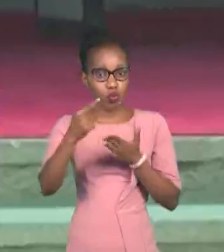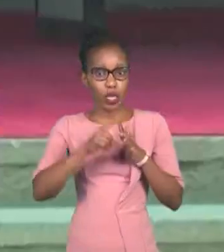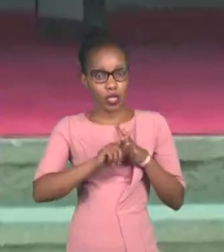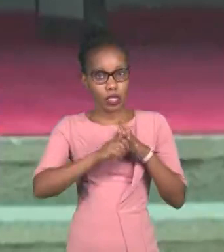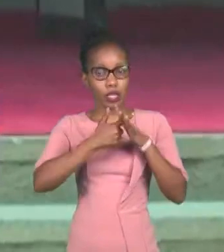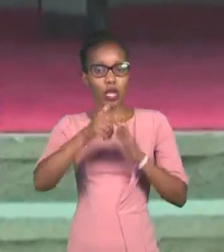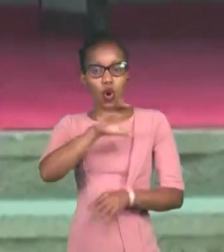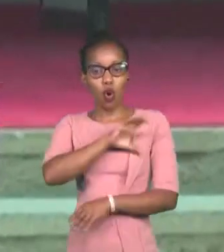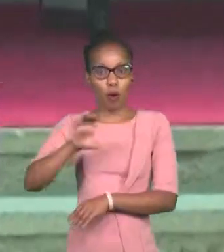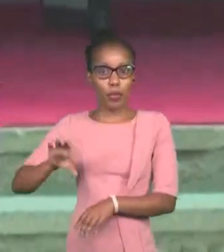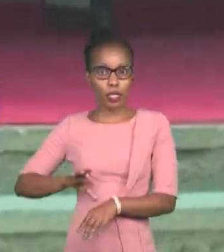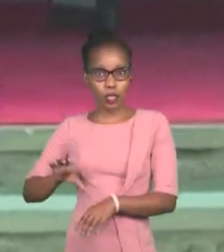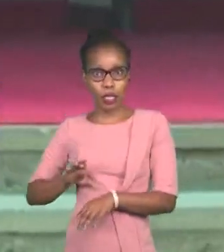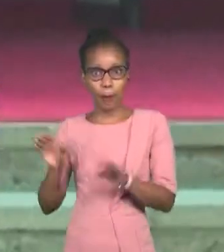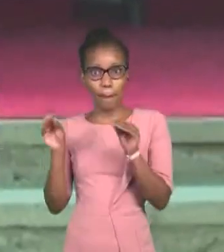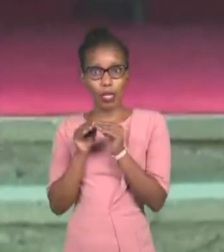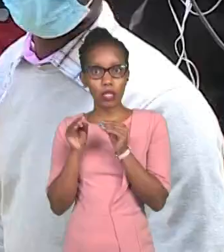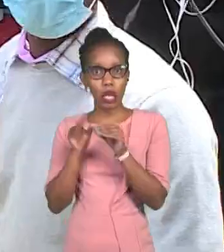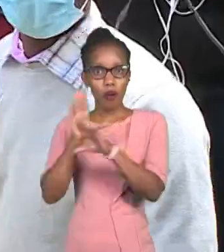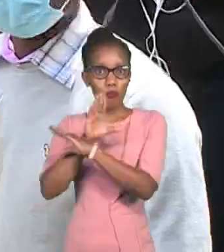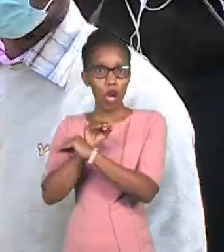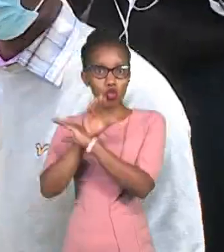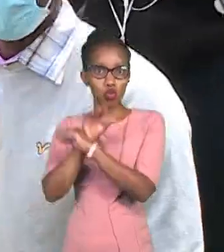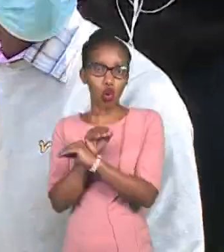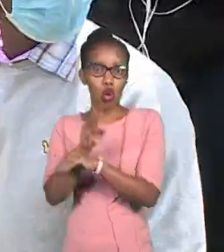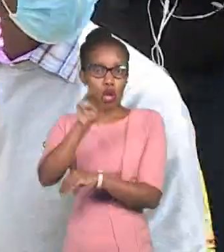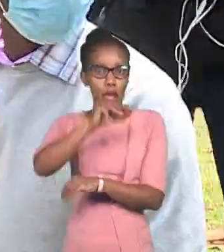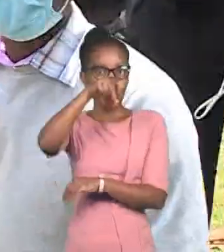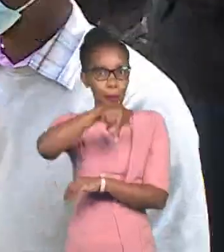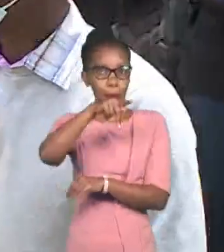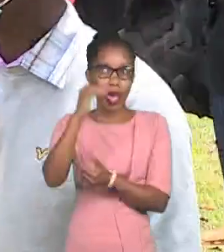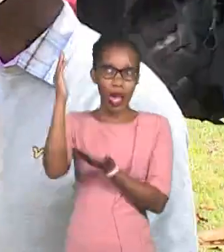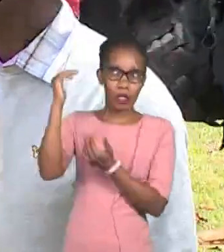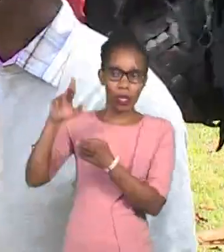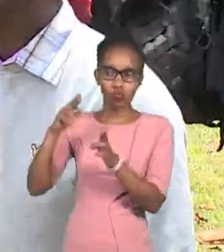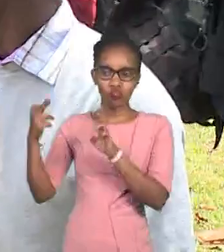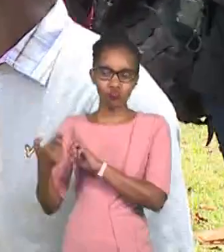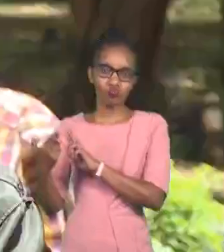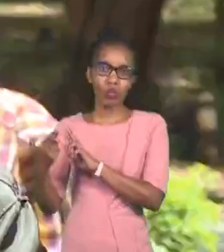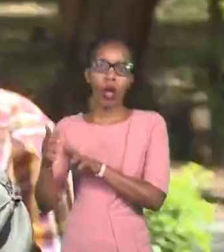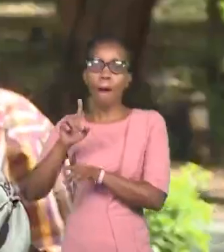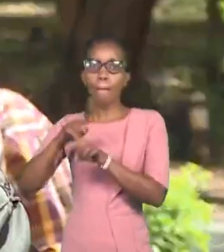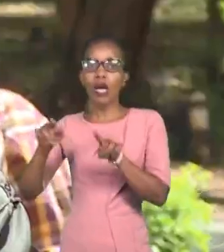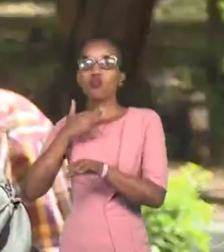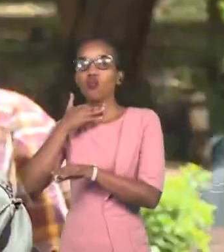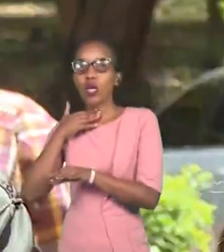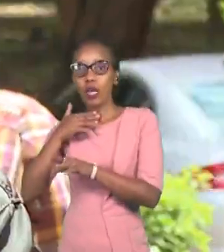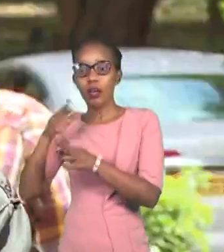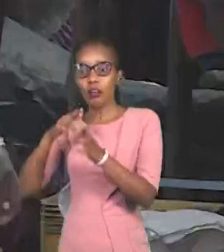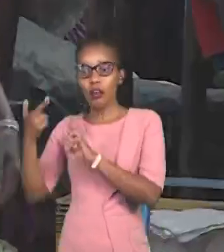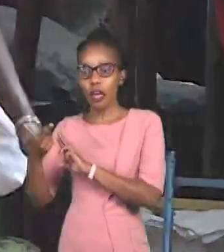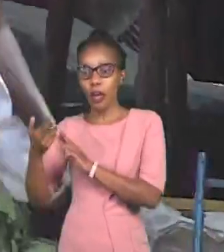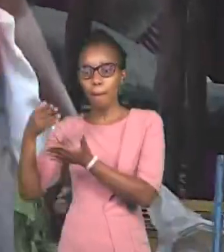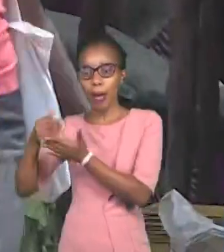Affairs Committee are set to hold virtual meetings, the MPs who anticipate a referendum instead want the money to be channeled to save the